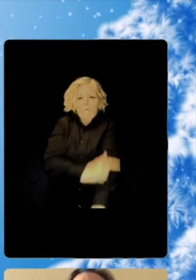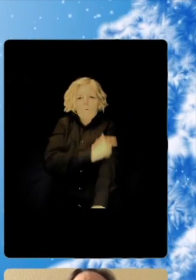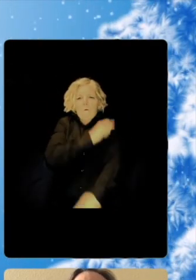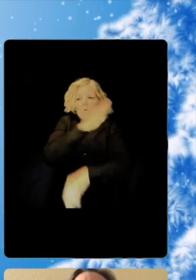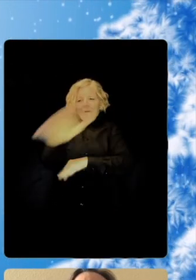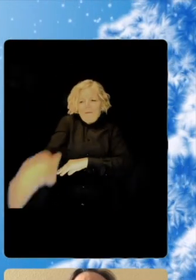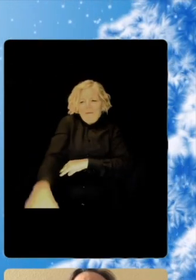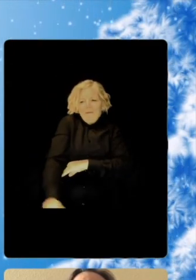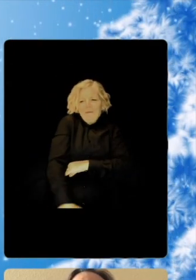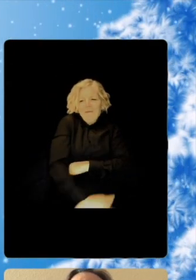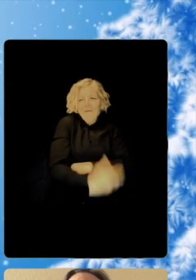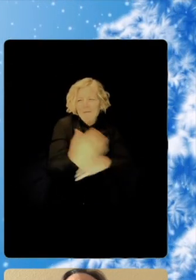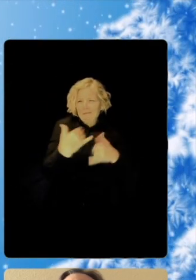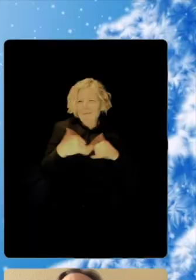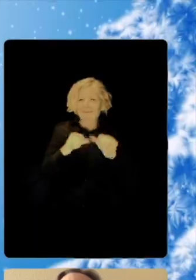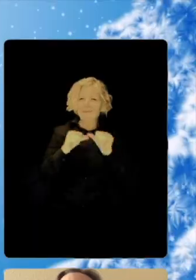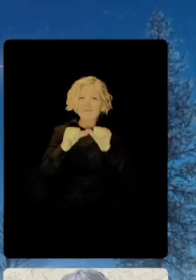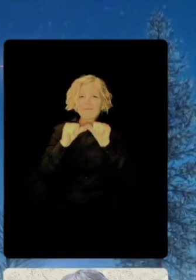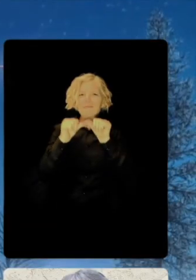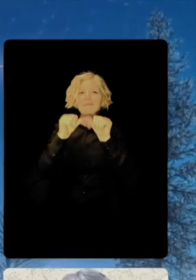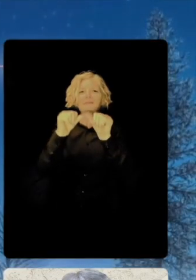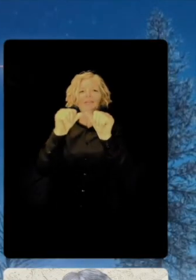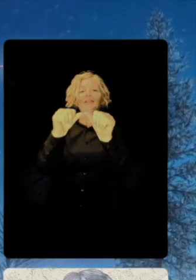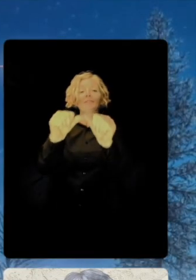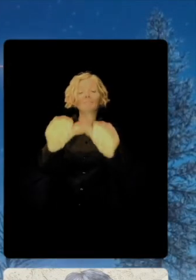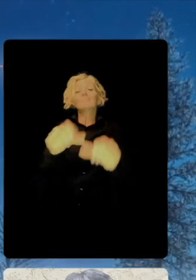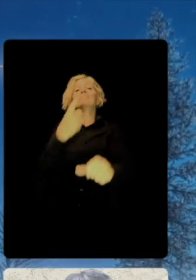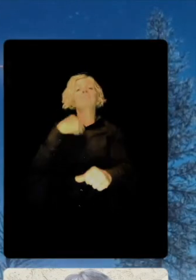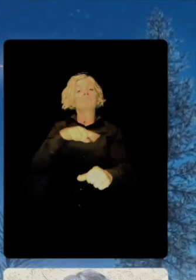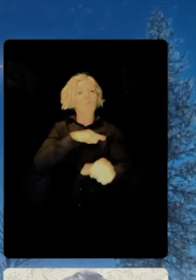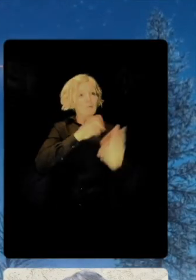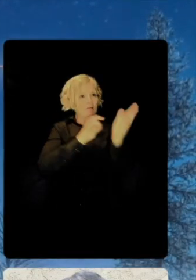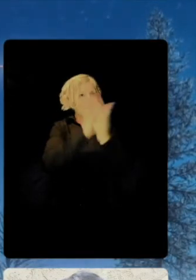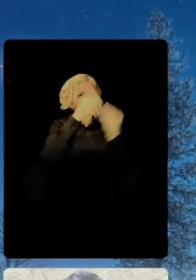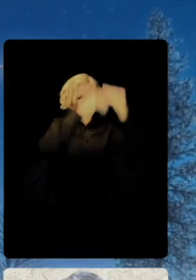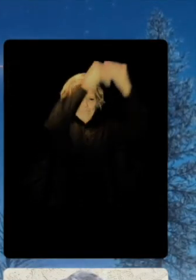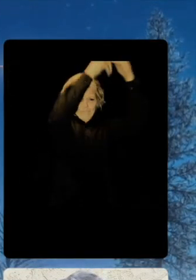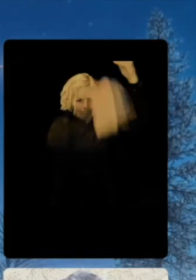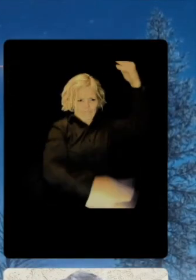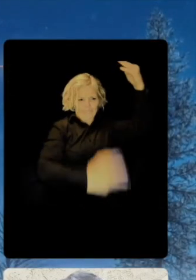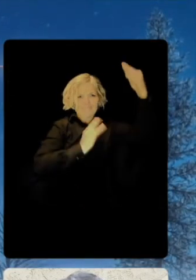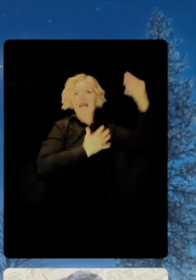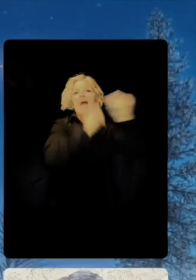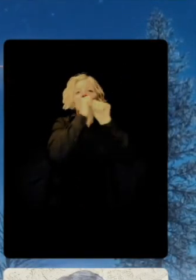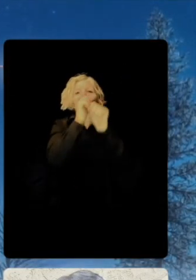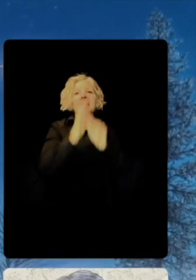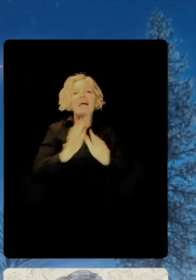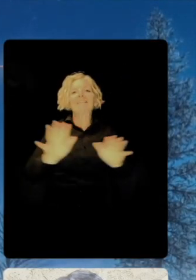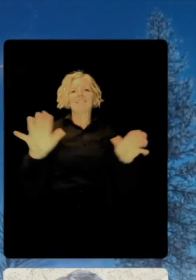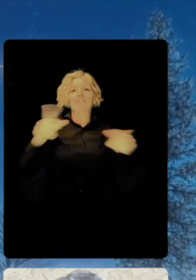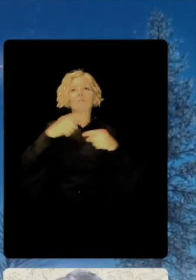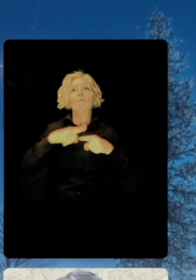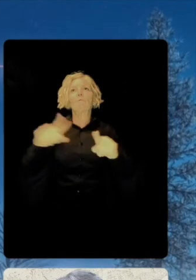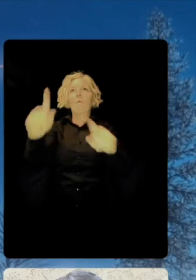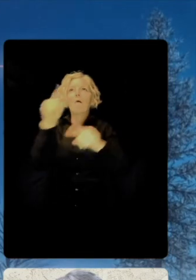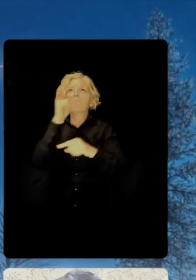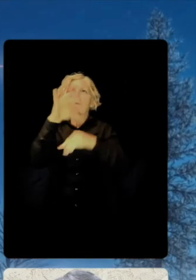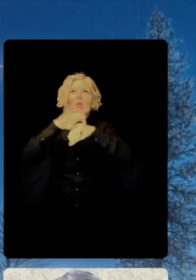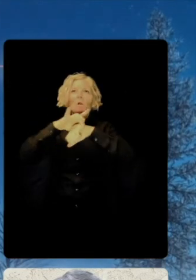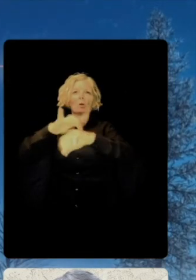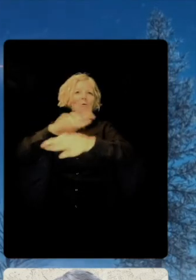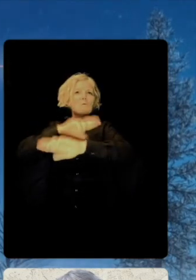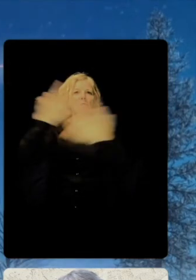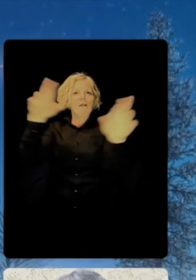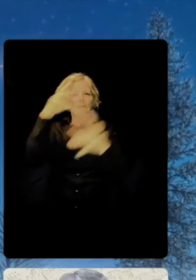living here. We'll count all our blessings while a mother lays